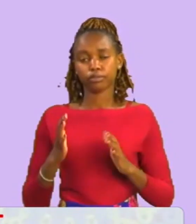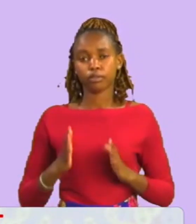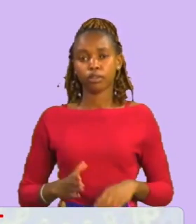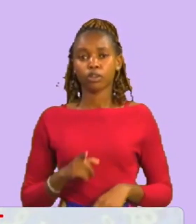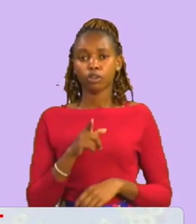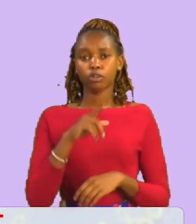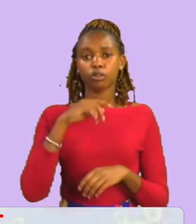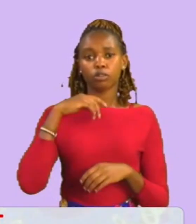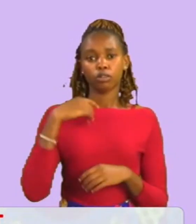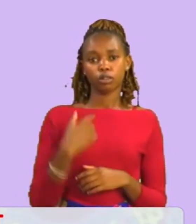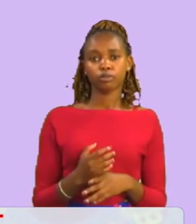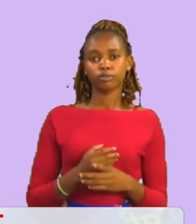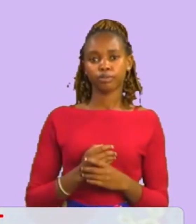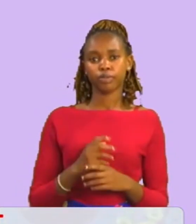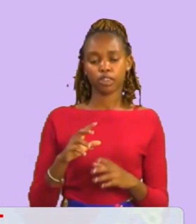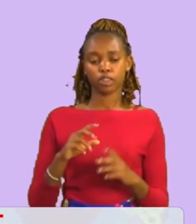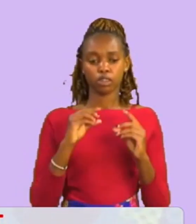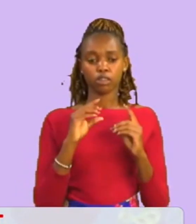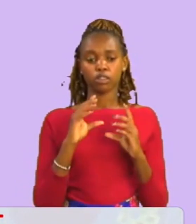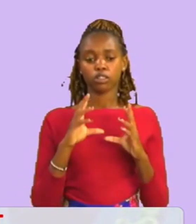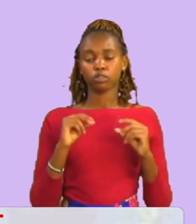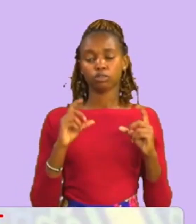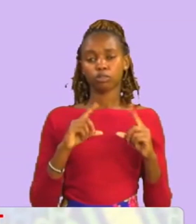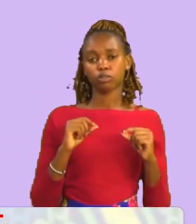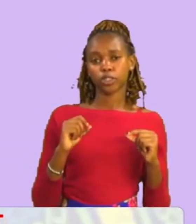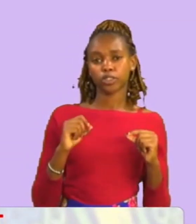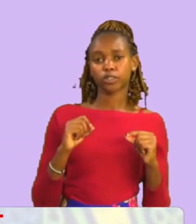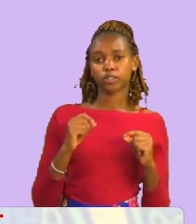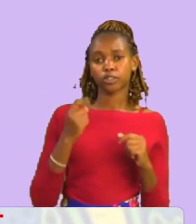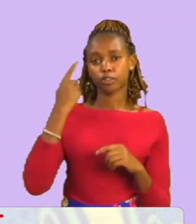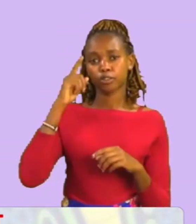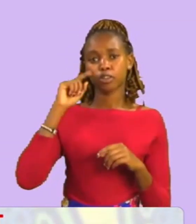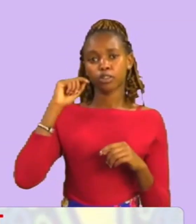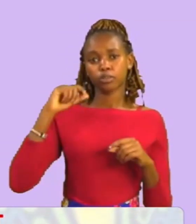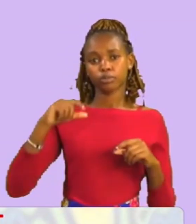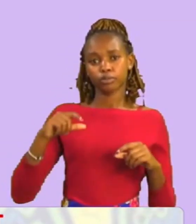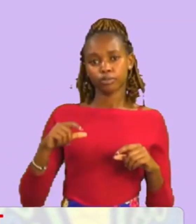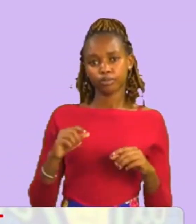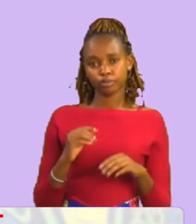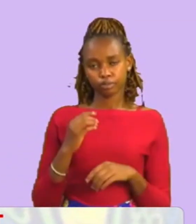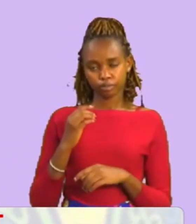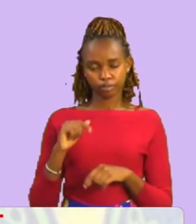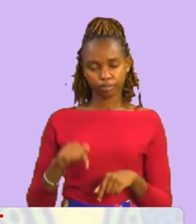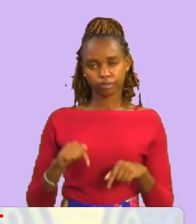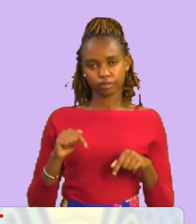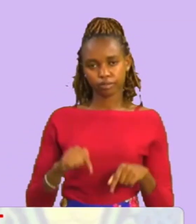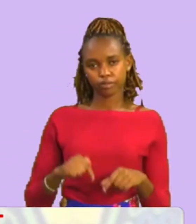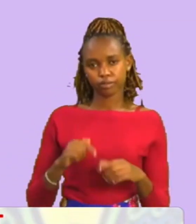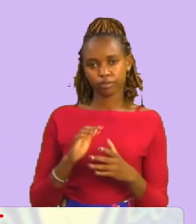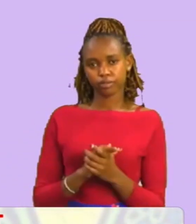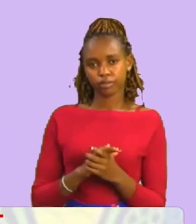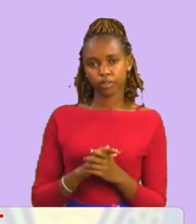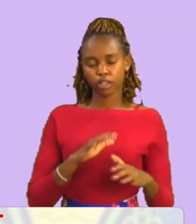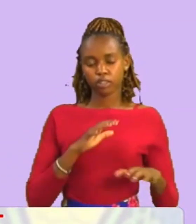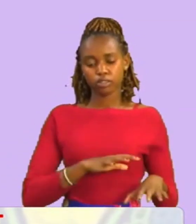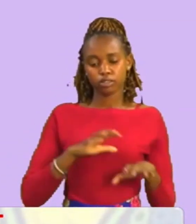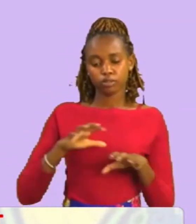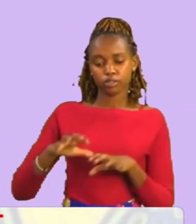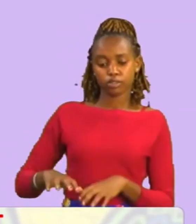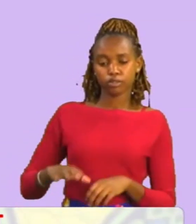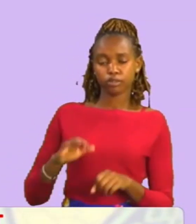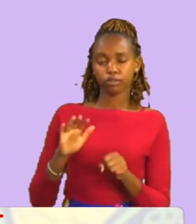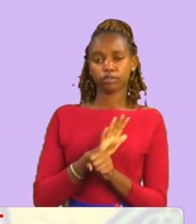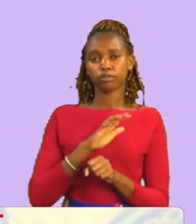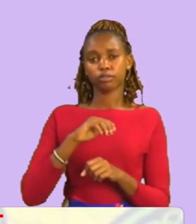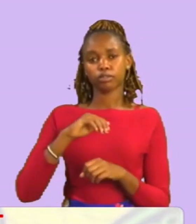the quotes for today. If you have not figured out your purpose, una feel hii mwaka nimekuwa nangangana hii na hii,